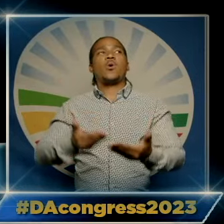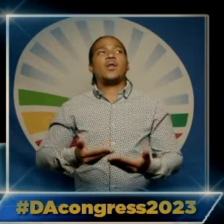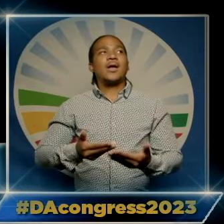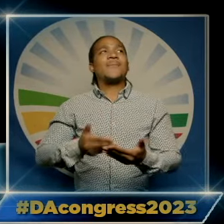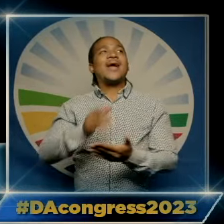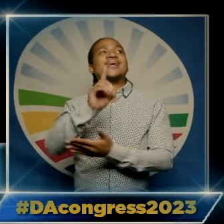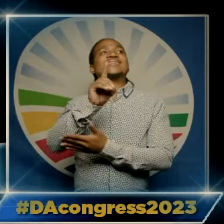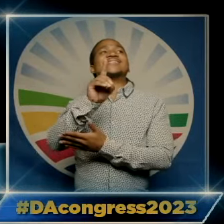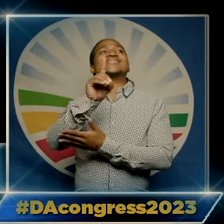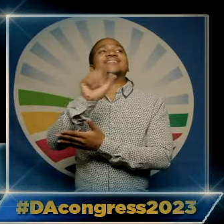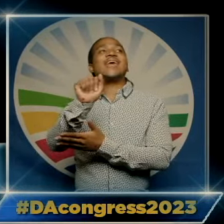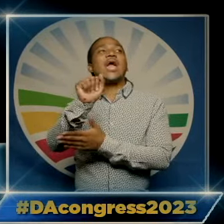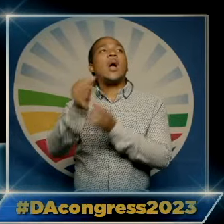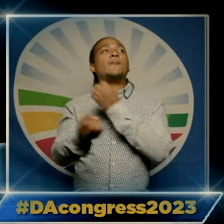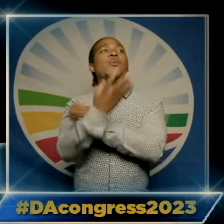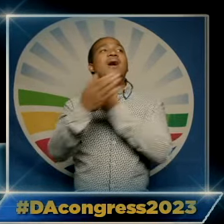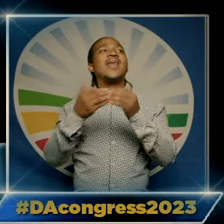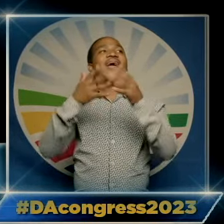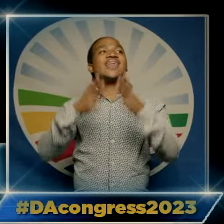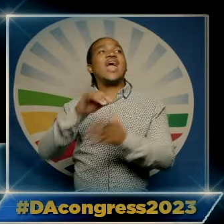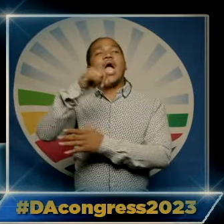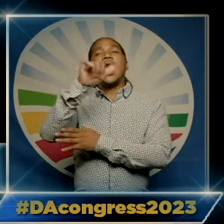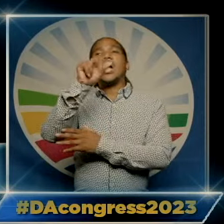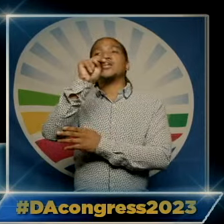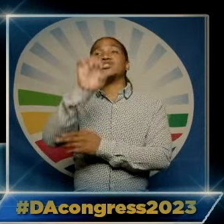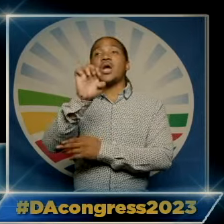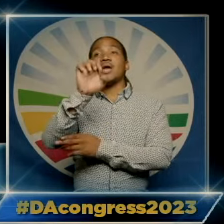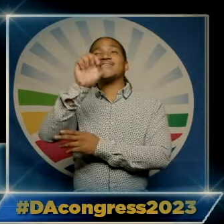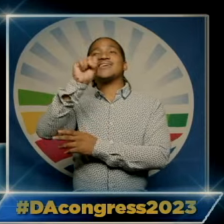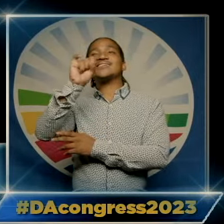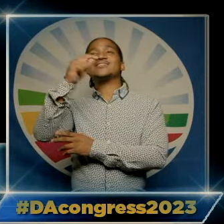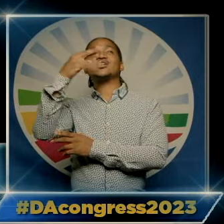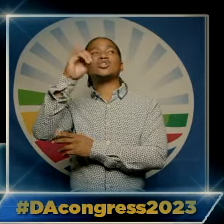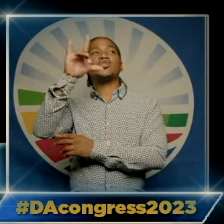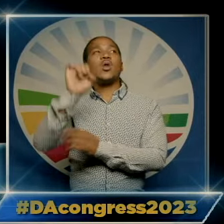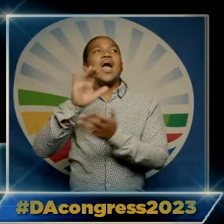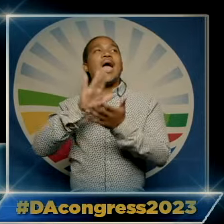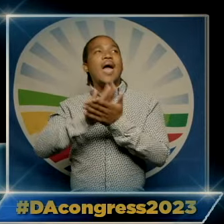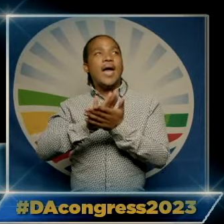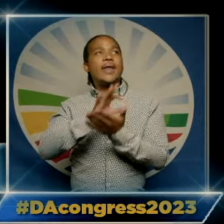DA Mpumalanga leader Jane Setole and DA Mayor of